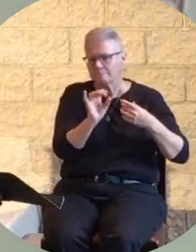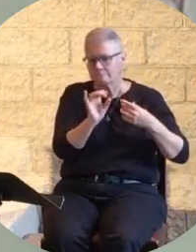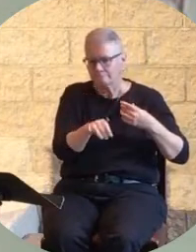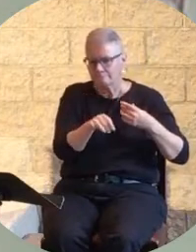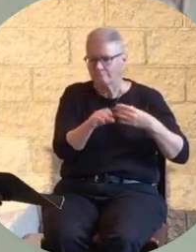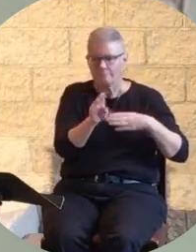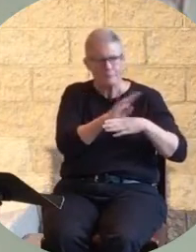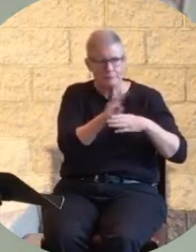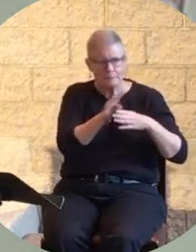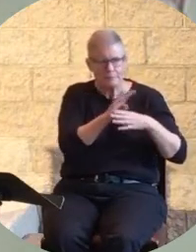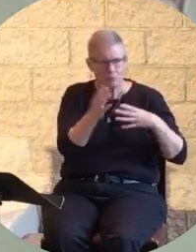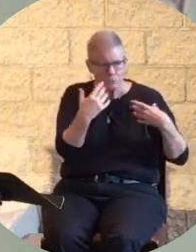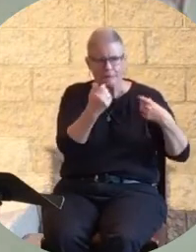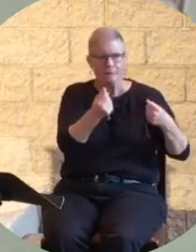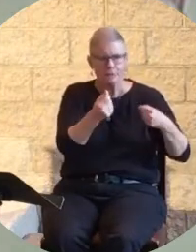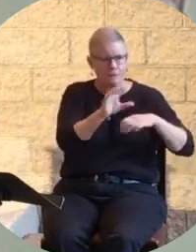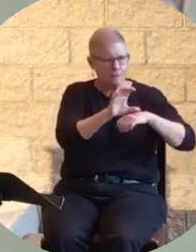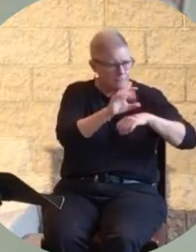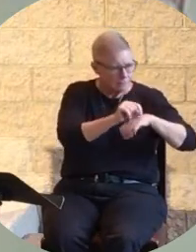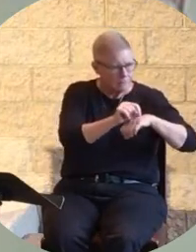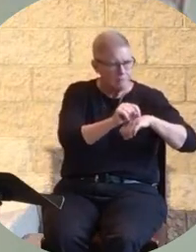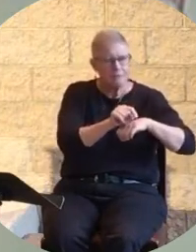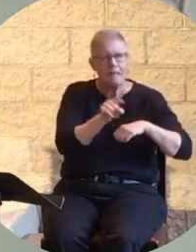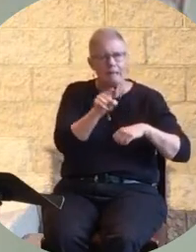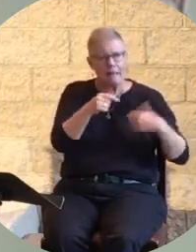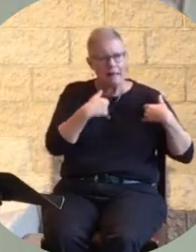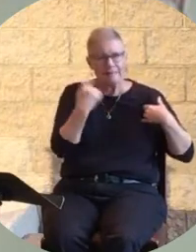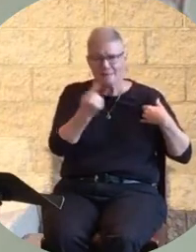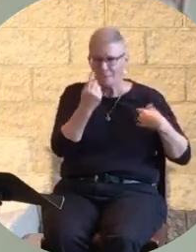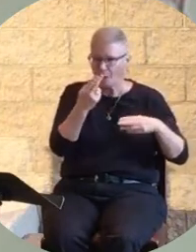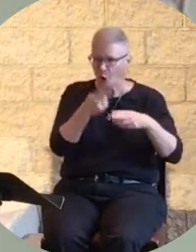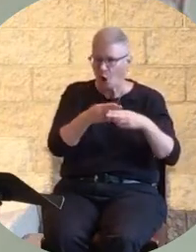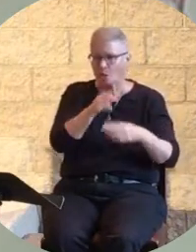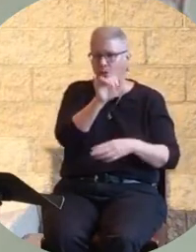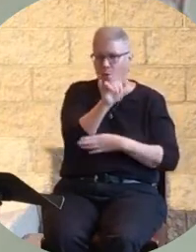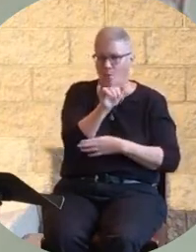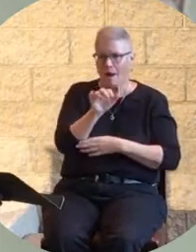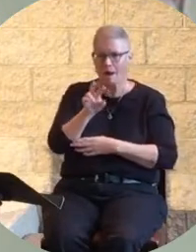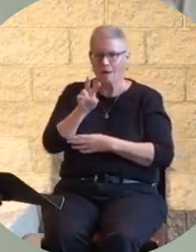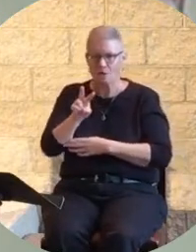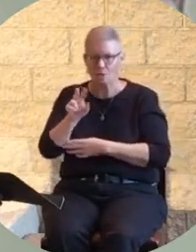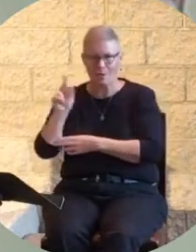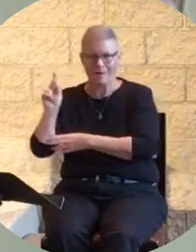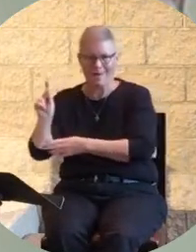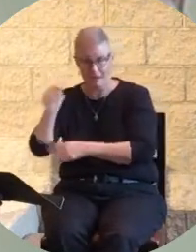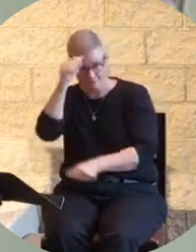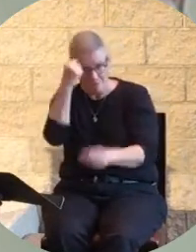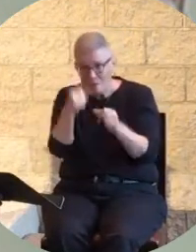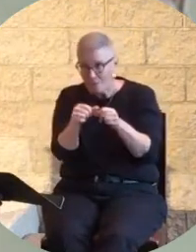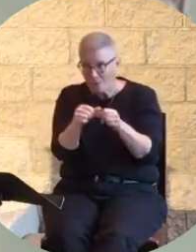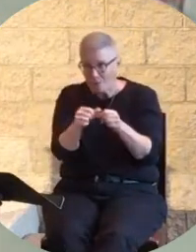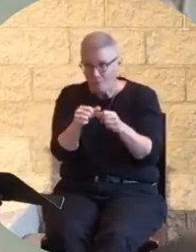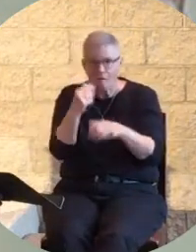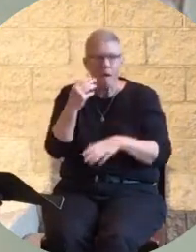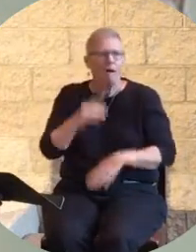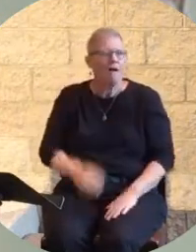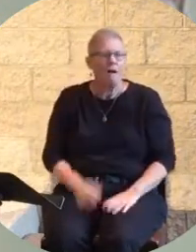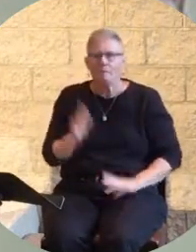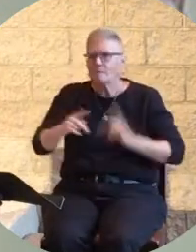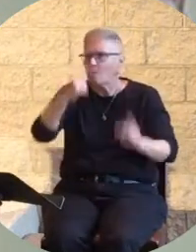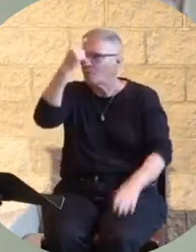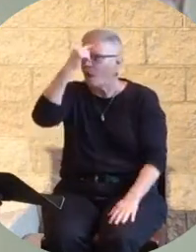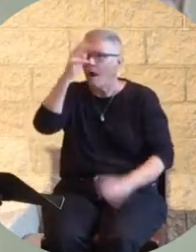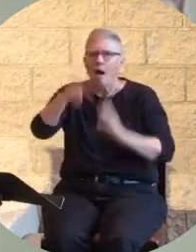And there's this thing called Y2K. Do you remember Y2K? The world was going to come to an